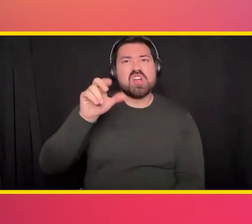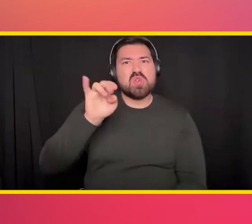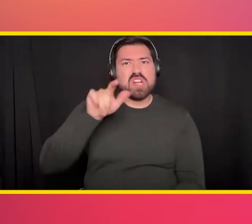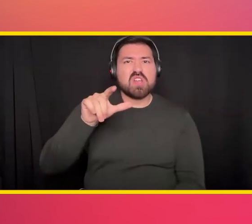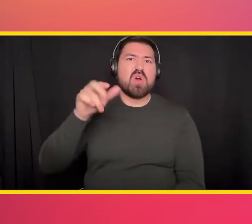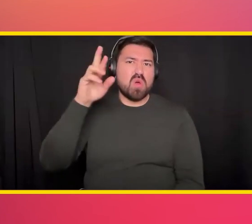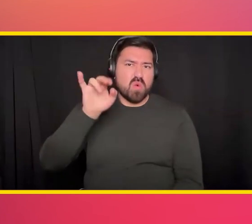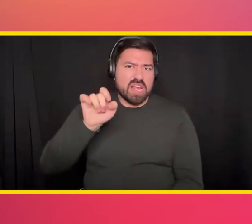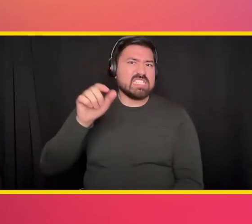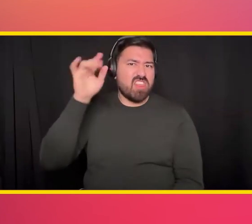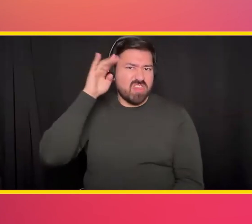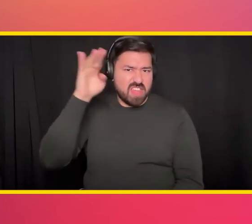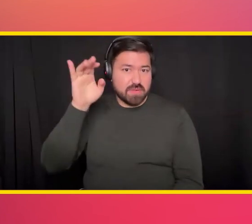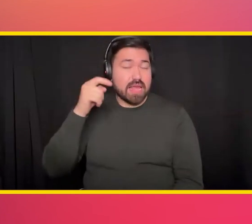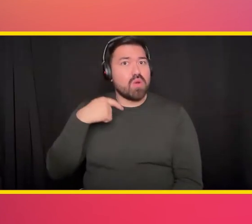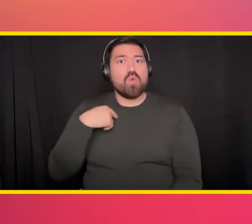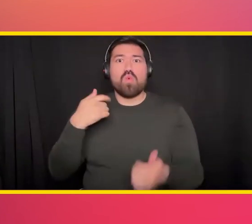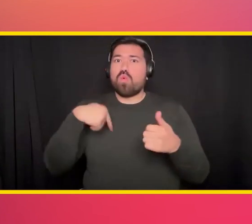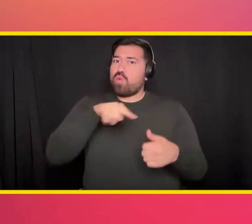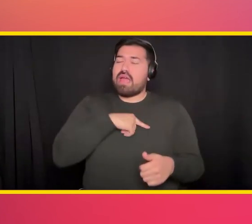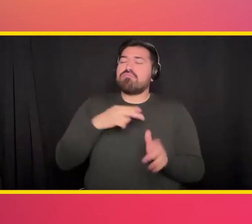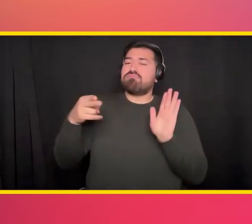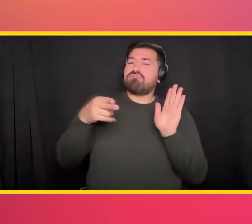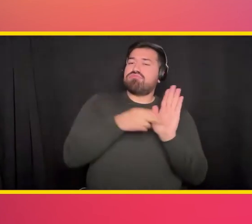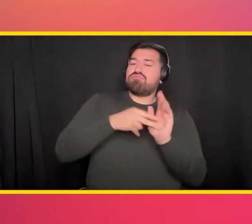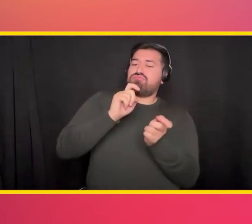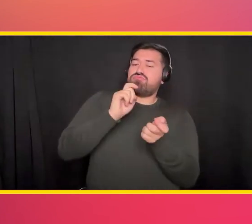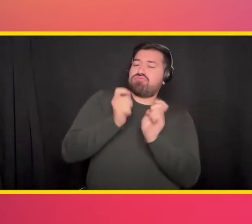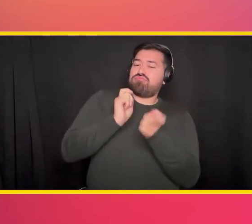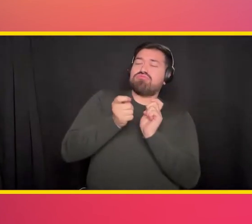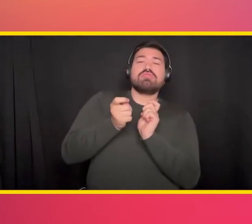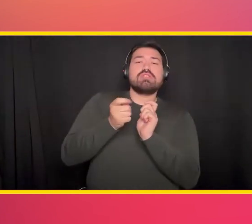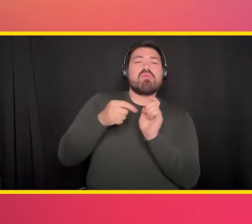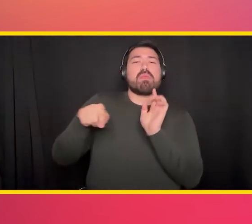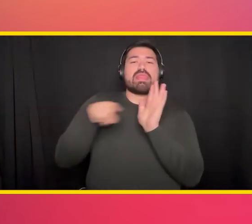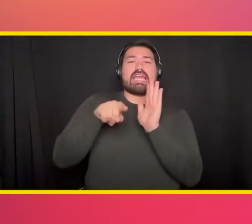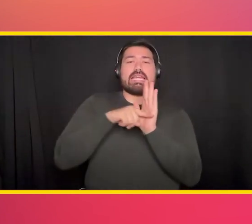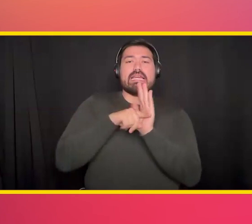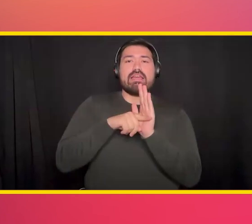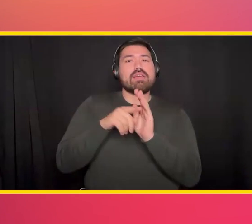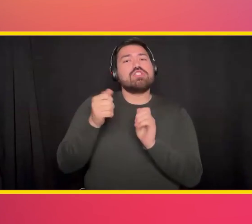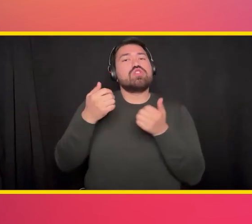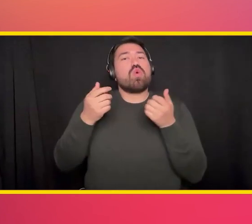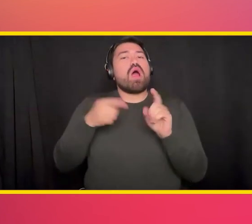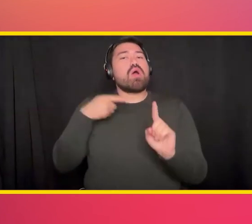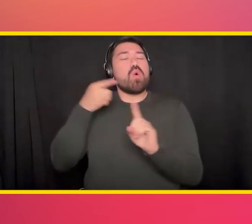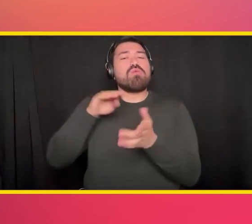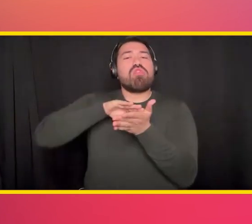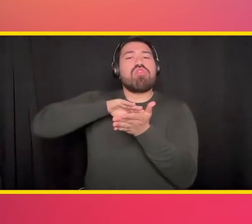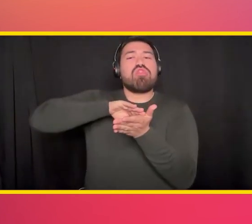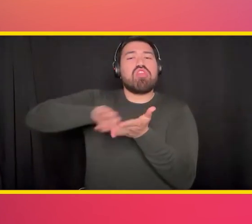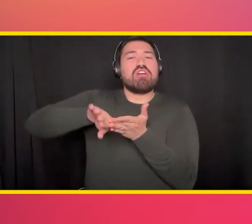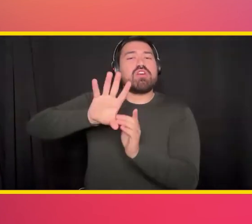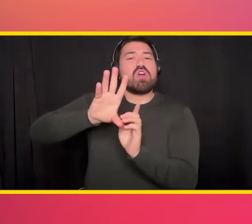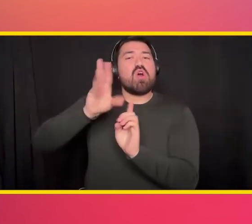We have decodified the term and will recodify it to annex the entire range of